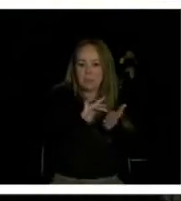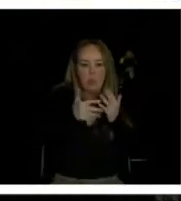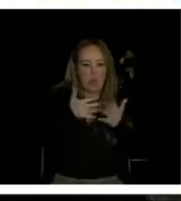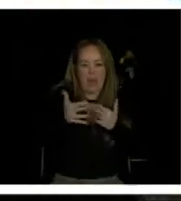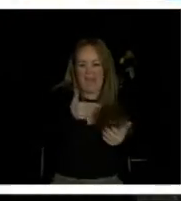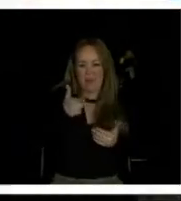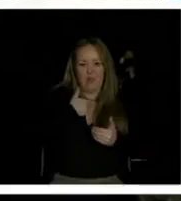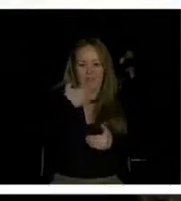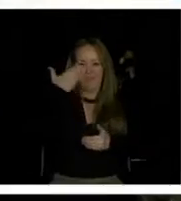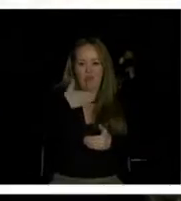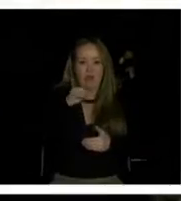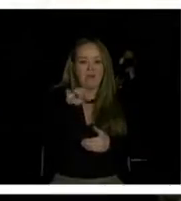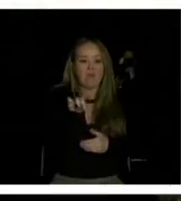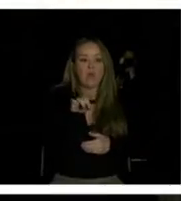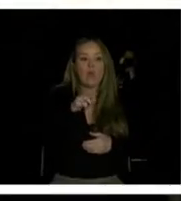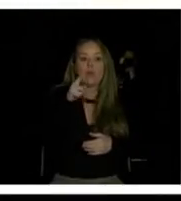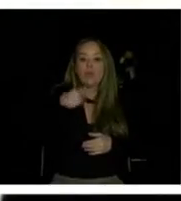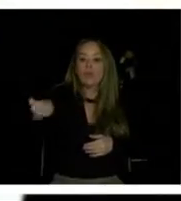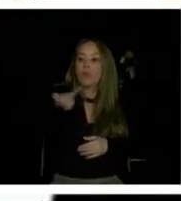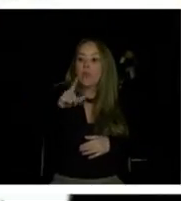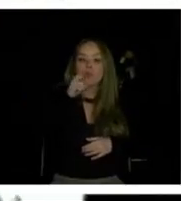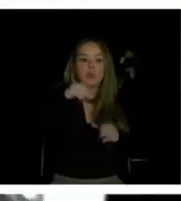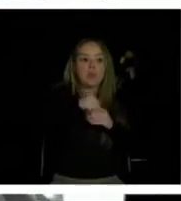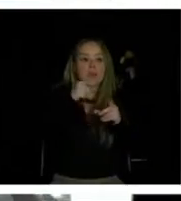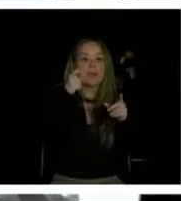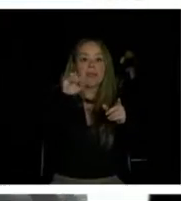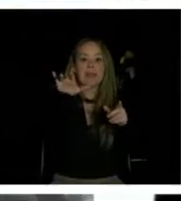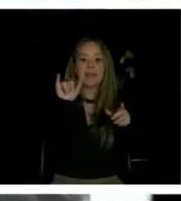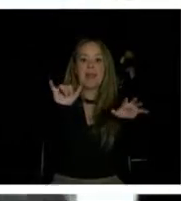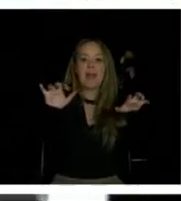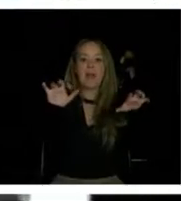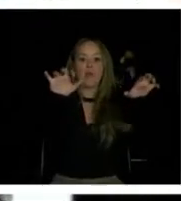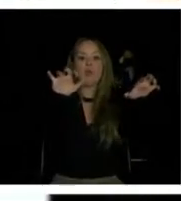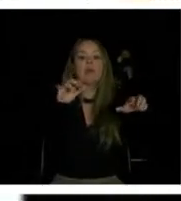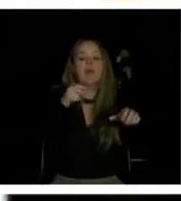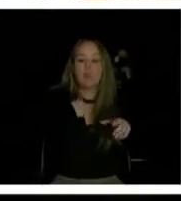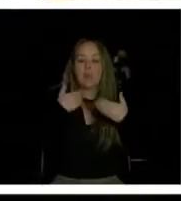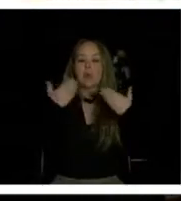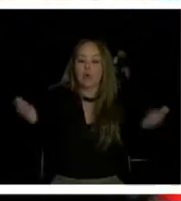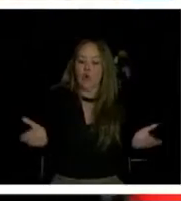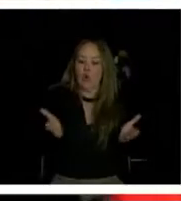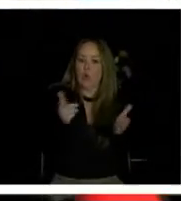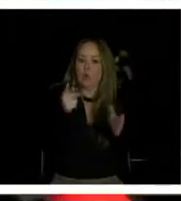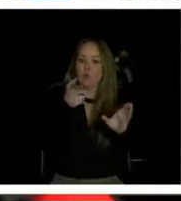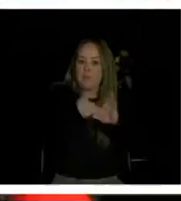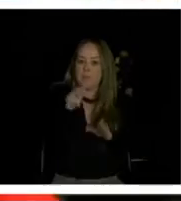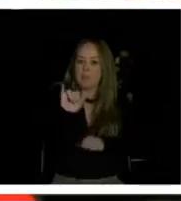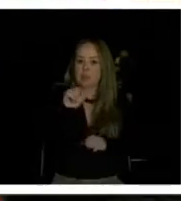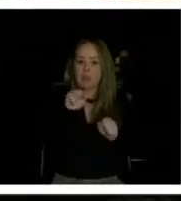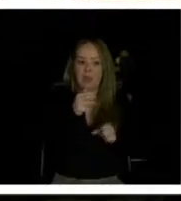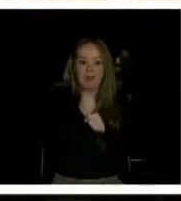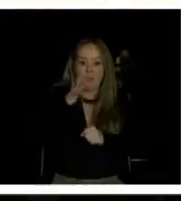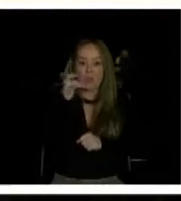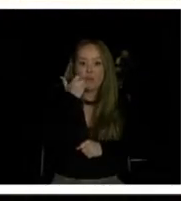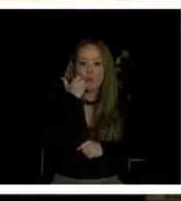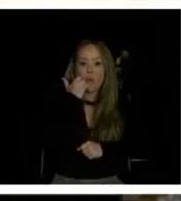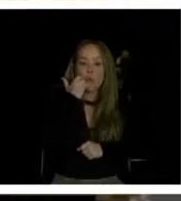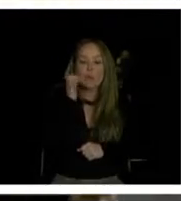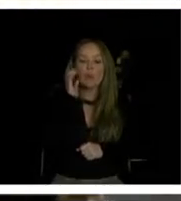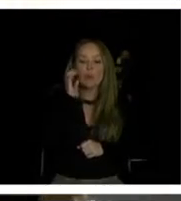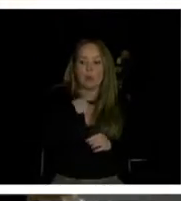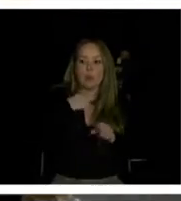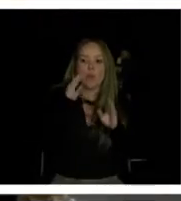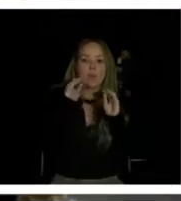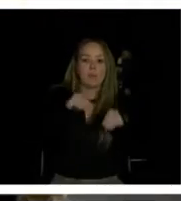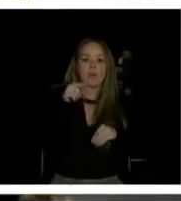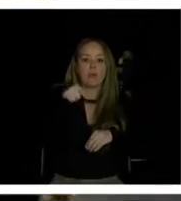you. Those of you who are in the gallery, we encourage you to participate as well. You can get your phone out, we'll put